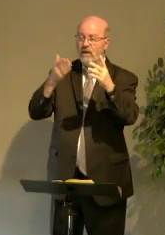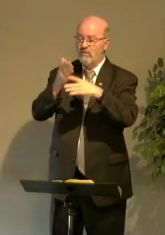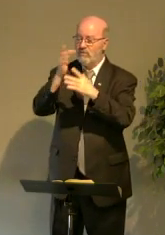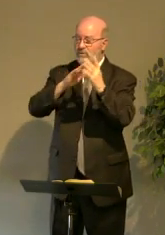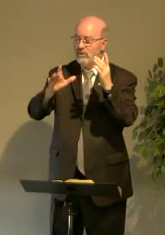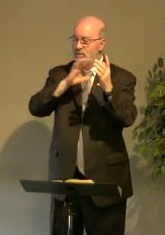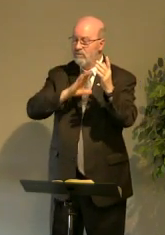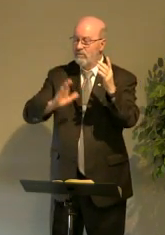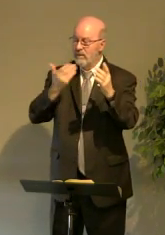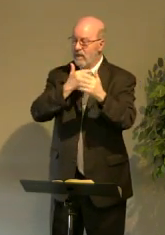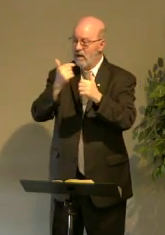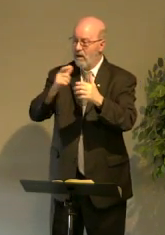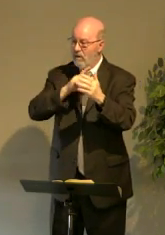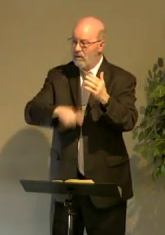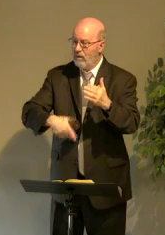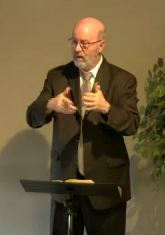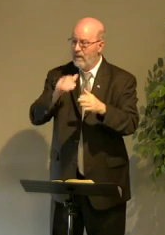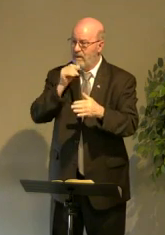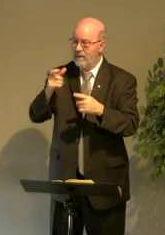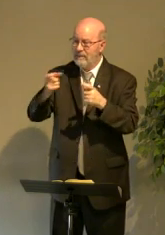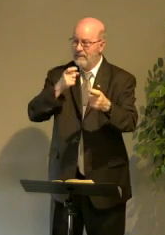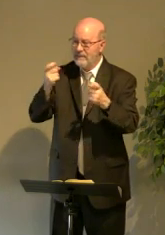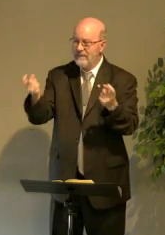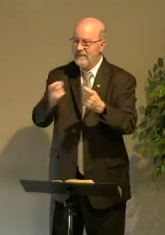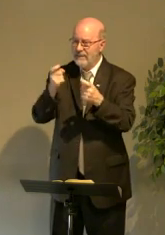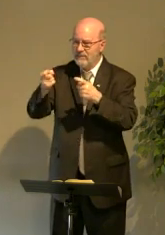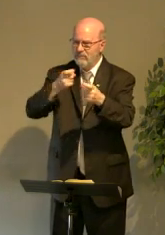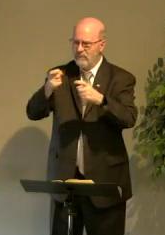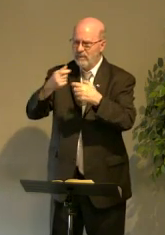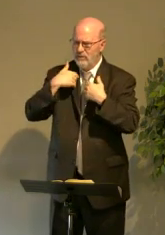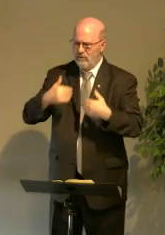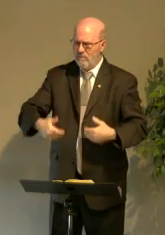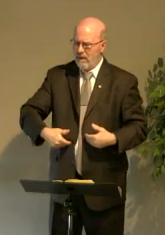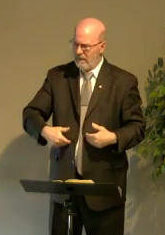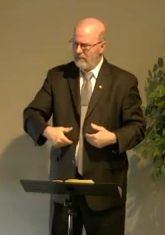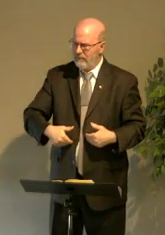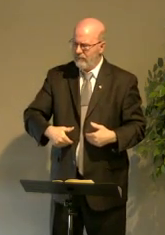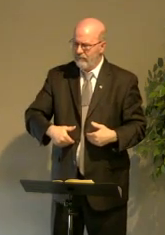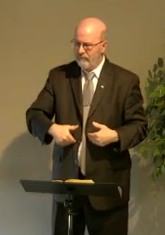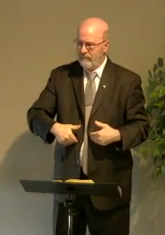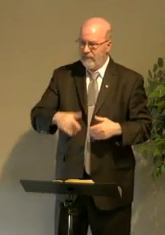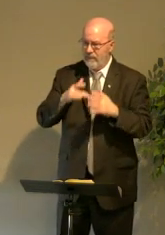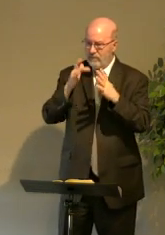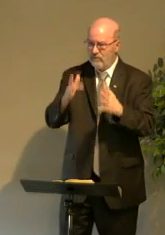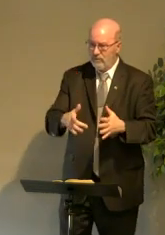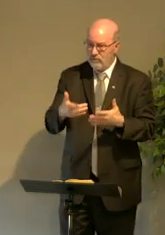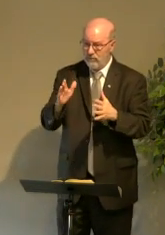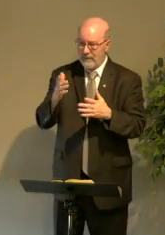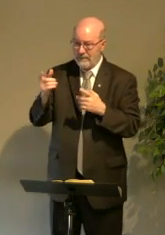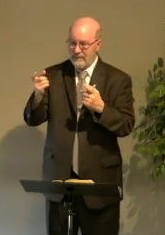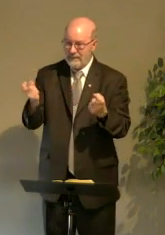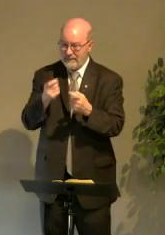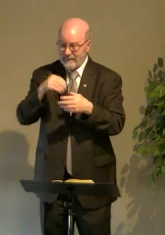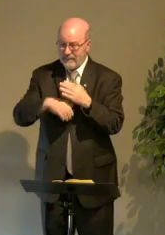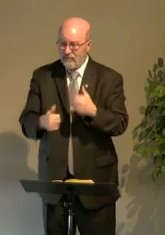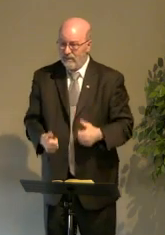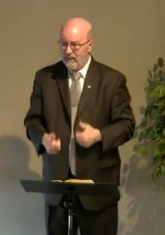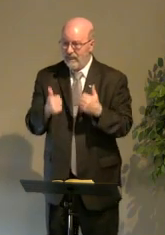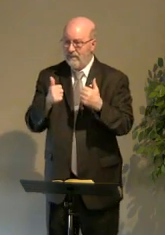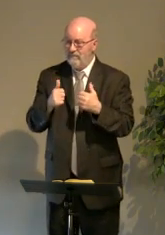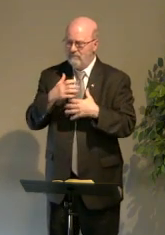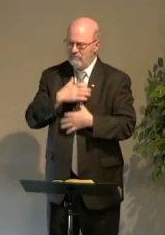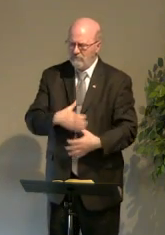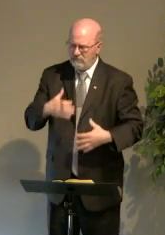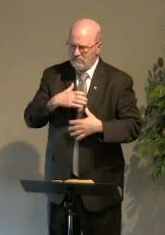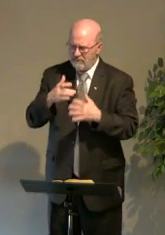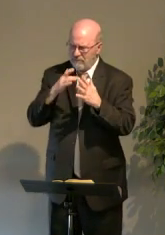our Lord. Let not sin therefore reign in your mortal body." And by the way, if as a Christian you let sin in your life, you're a